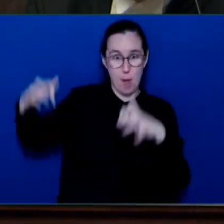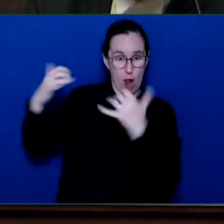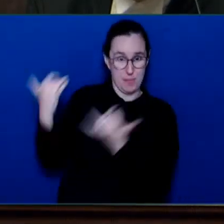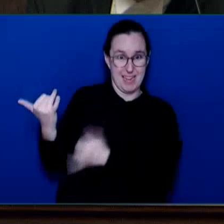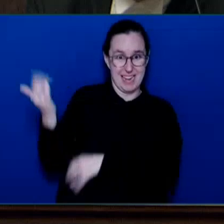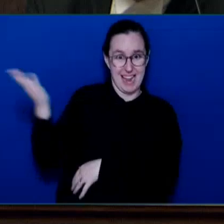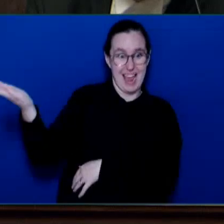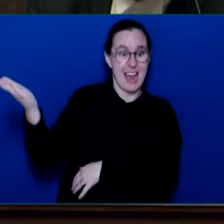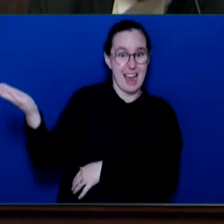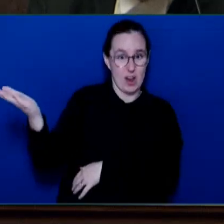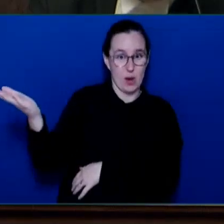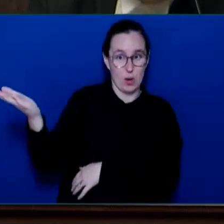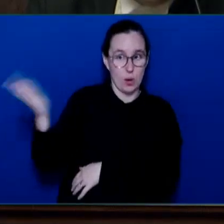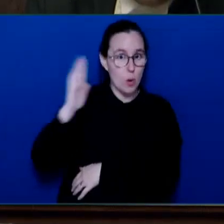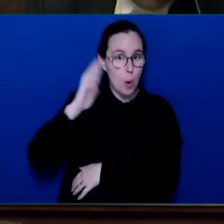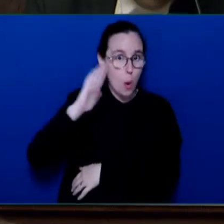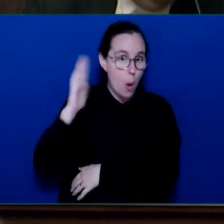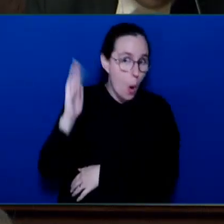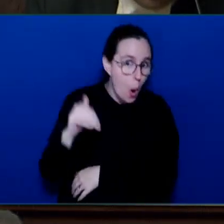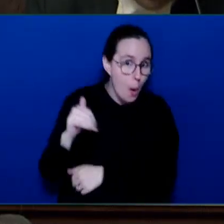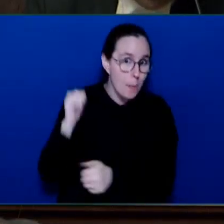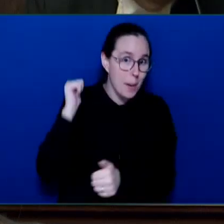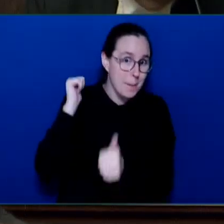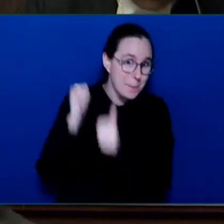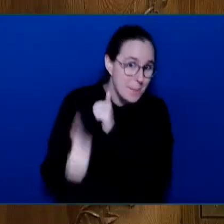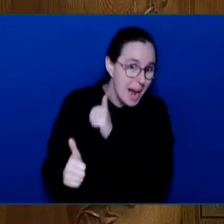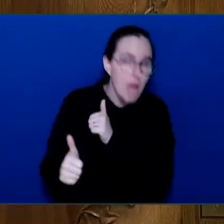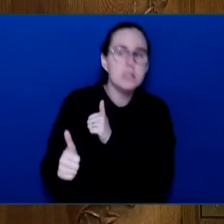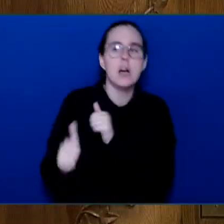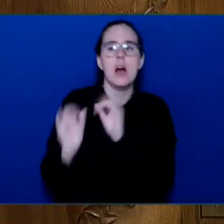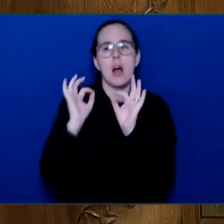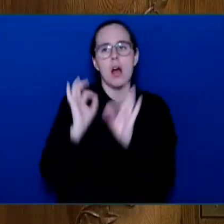tools for repeat violent offending. Thank you, Mr.